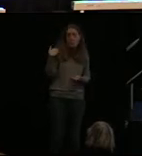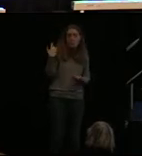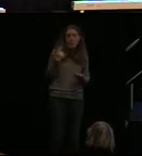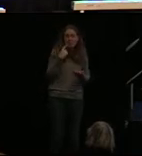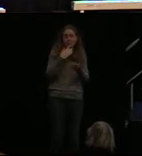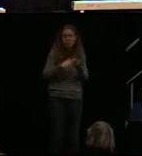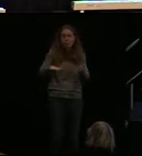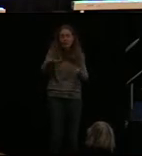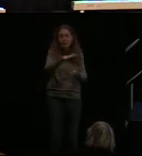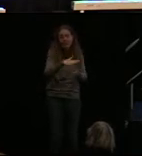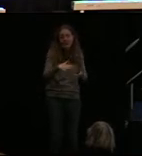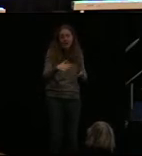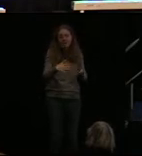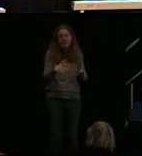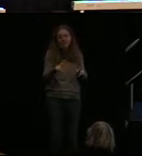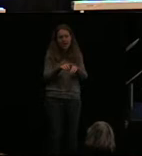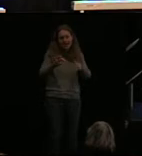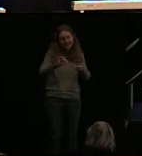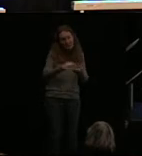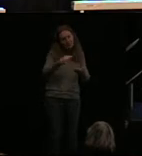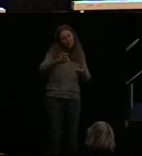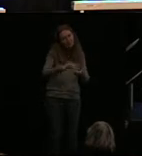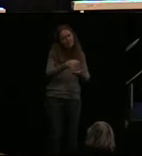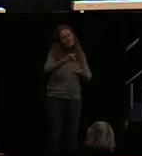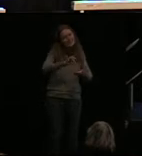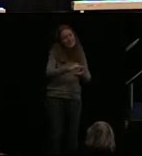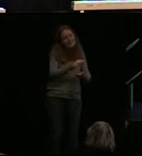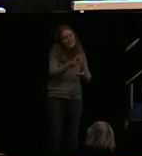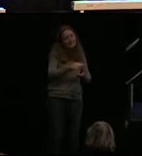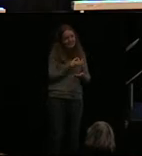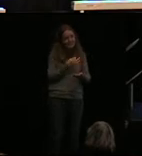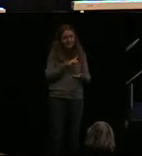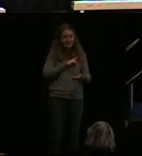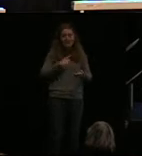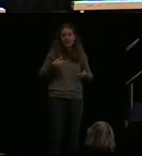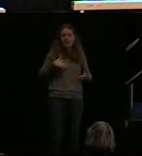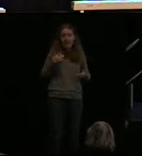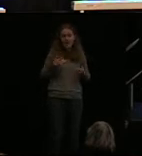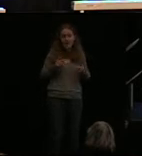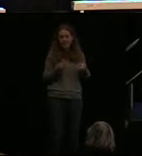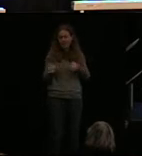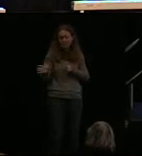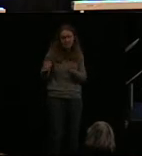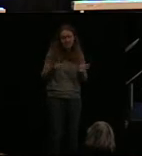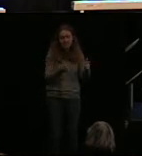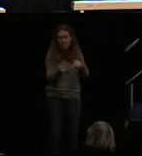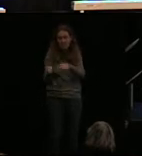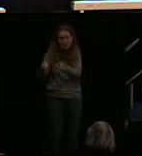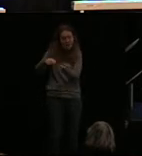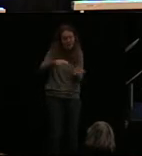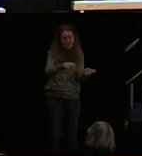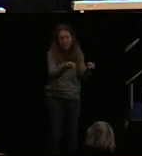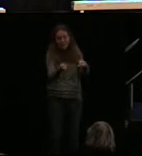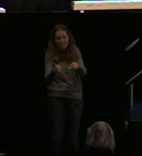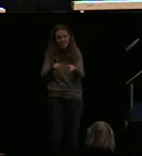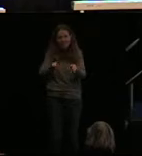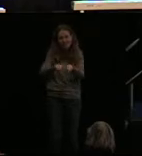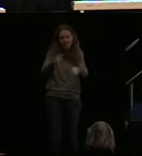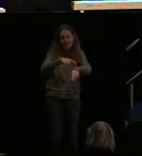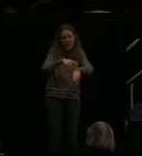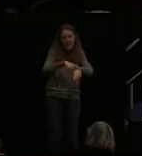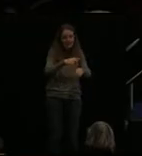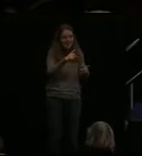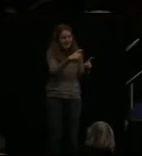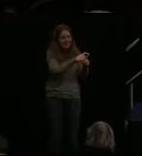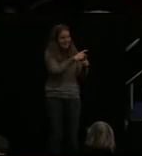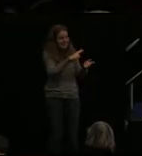as a tapestry, because life moves along different paths at different times. Danny and